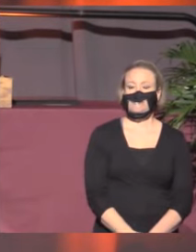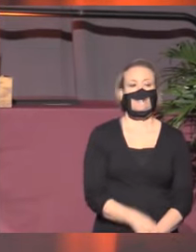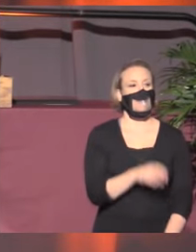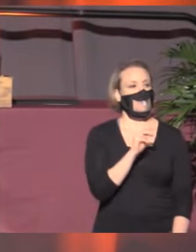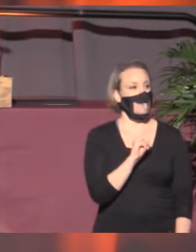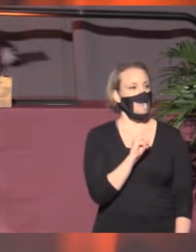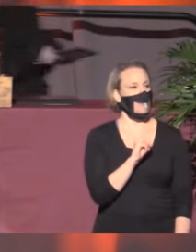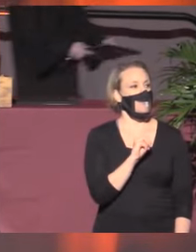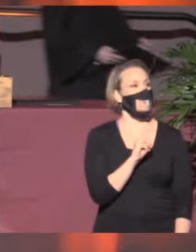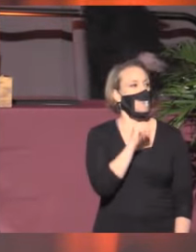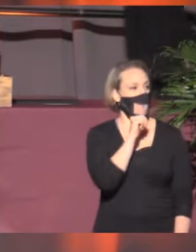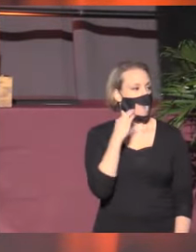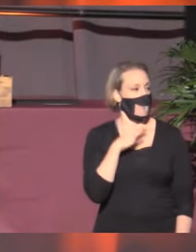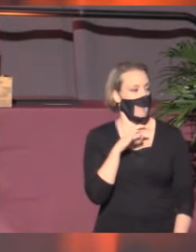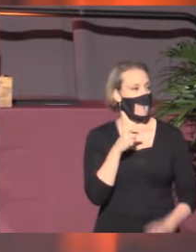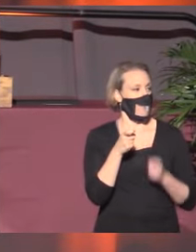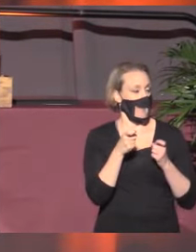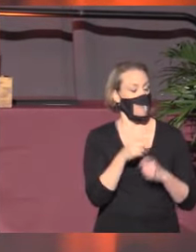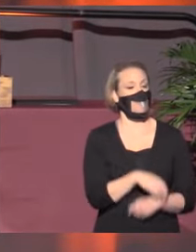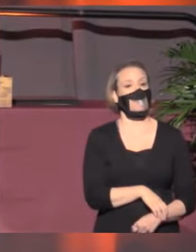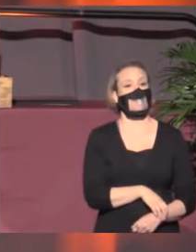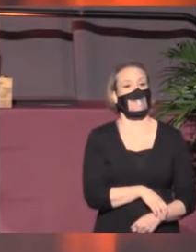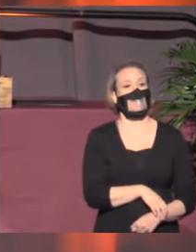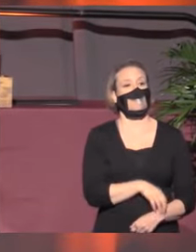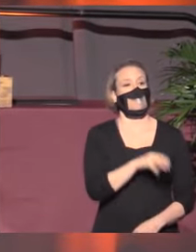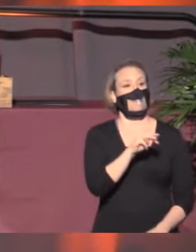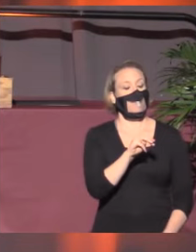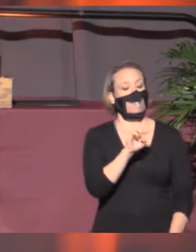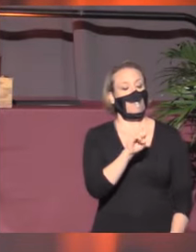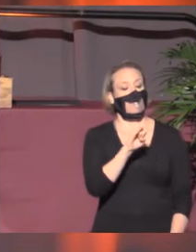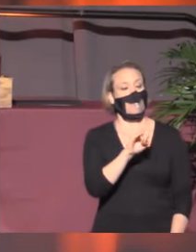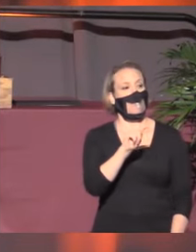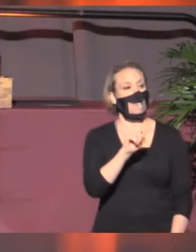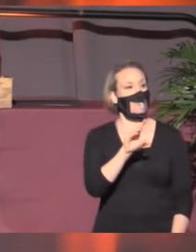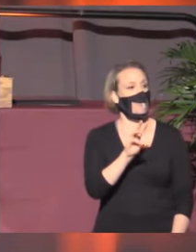Master of Nonprofit Management, Mi Tui Le.